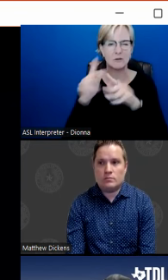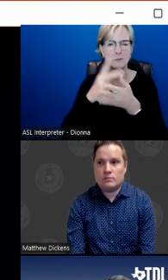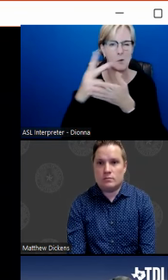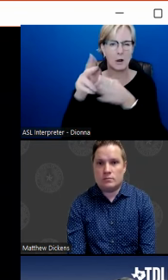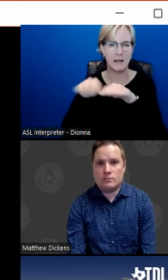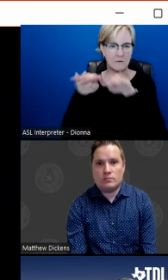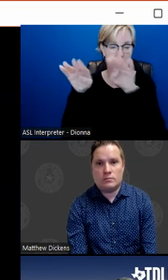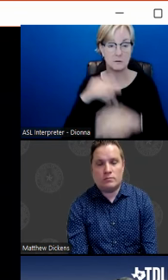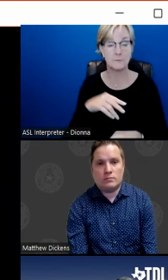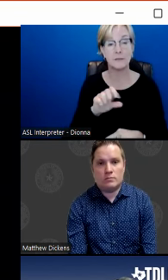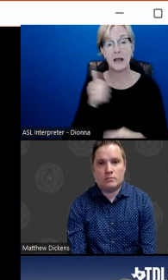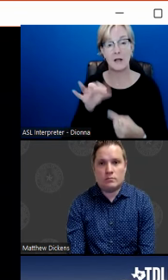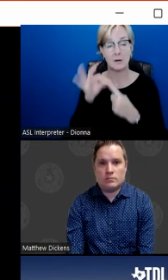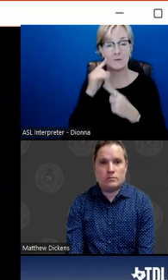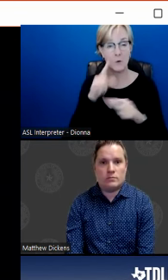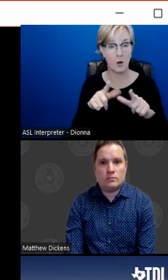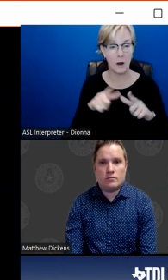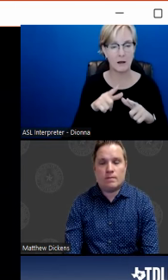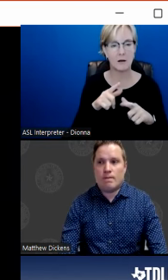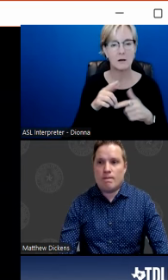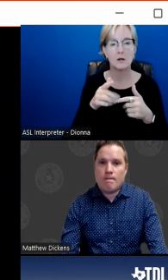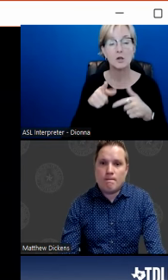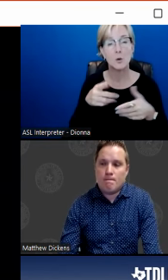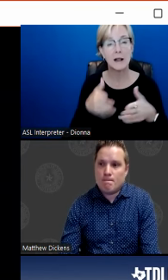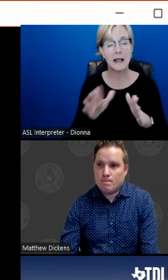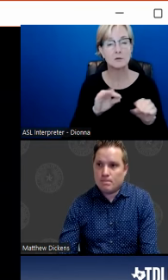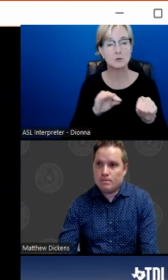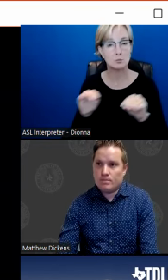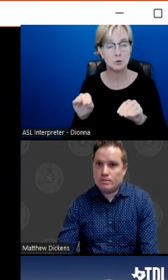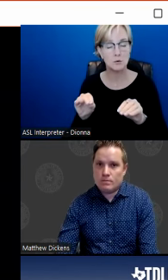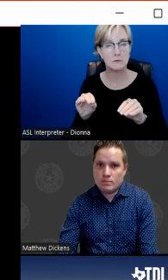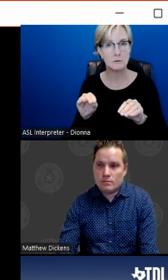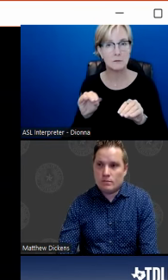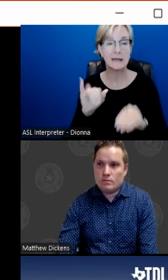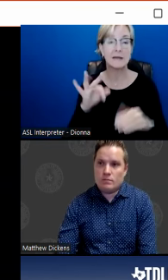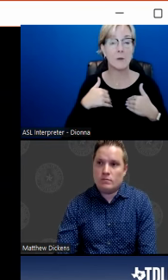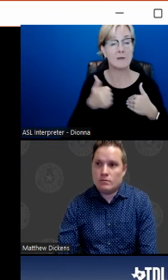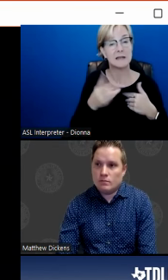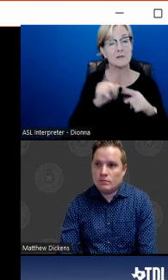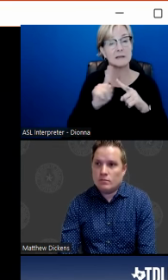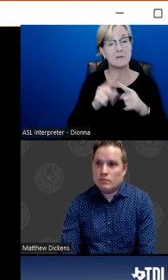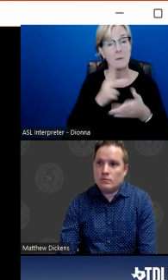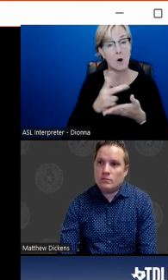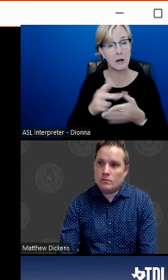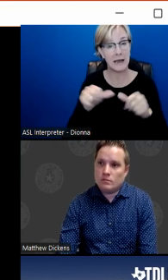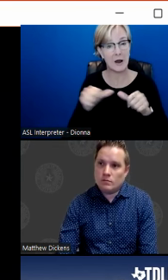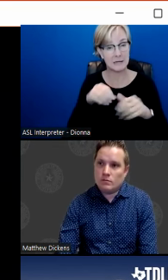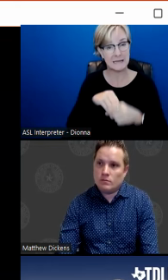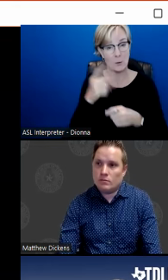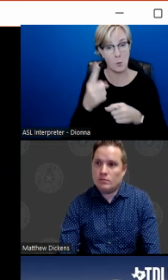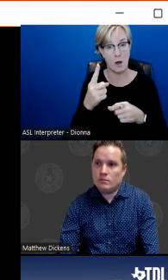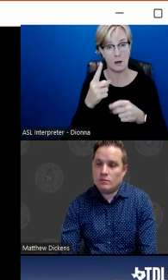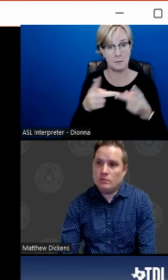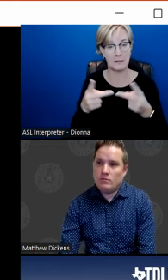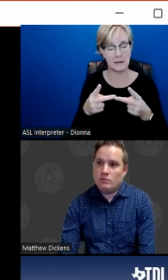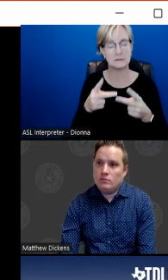And another exception on location, you're allowed to move. So if you have several different parking facilities within one site, the